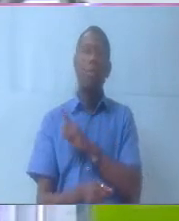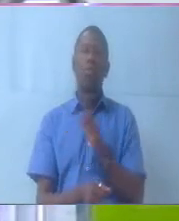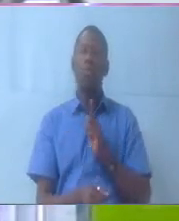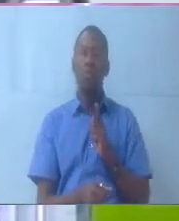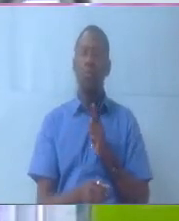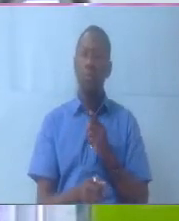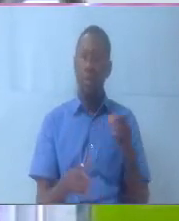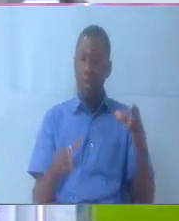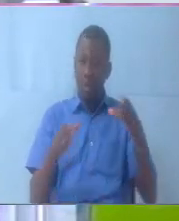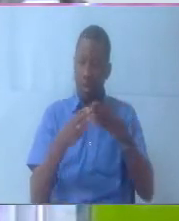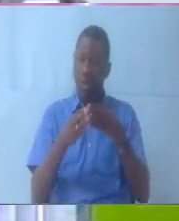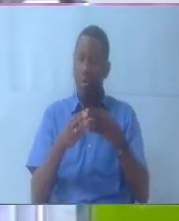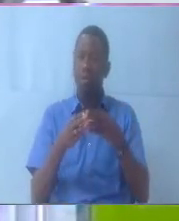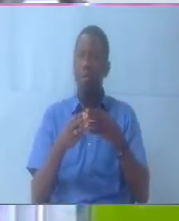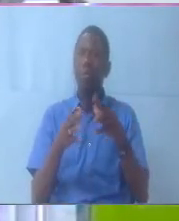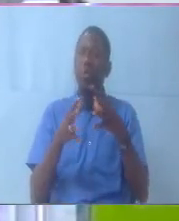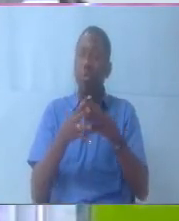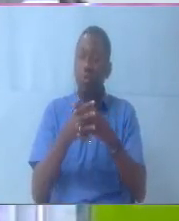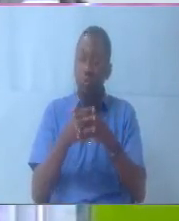as magistrates